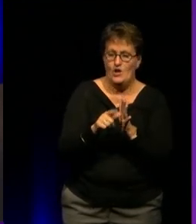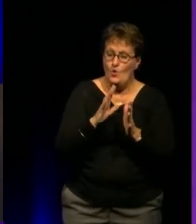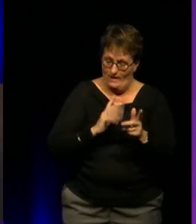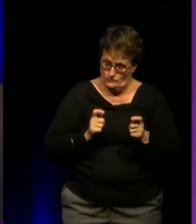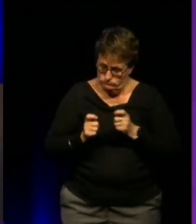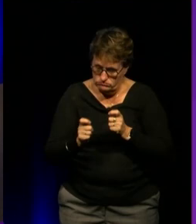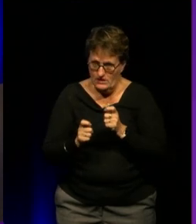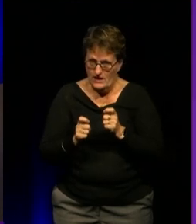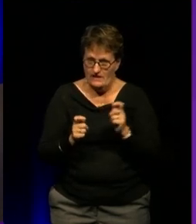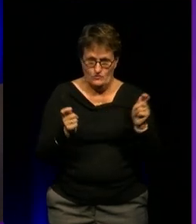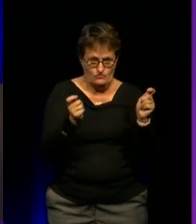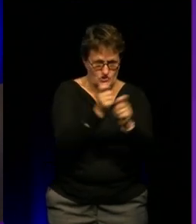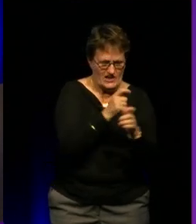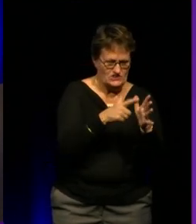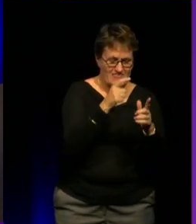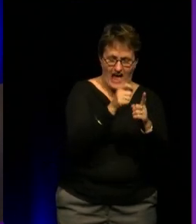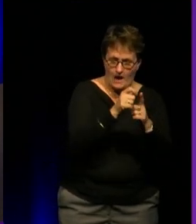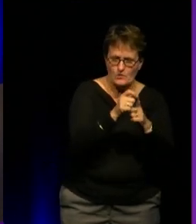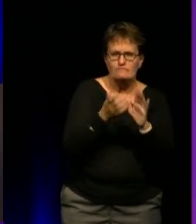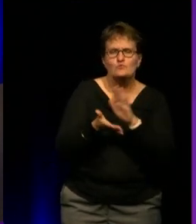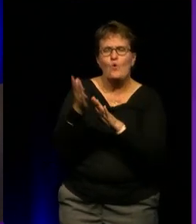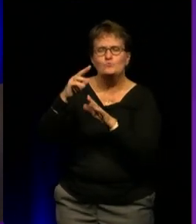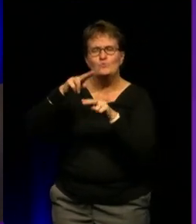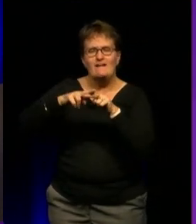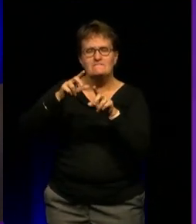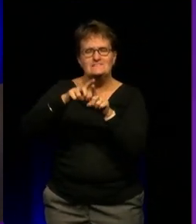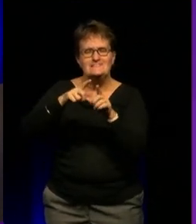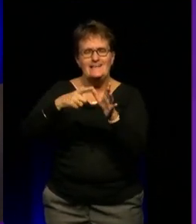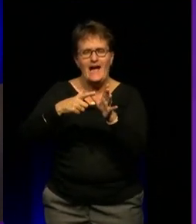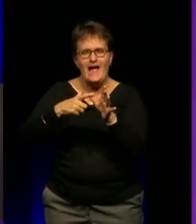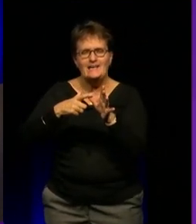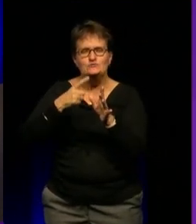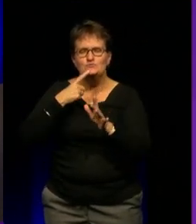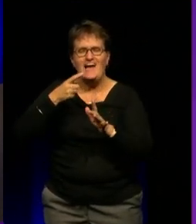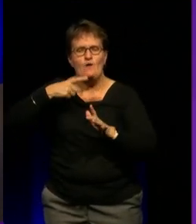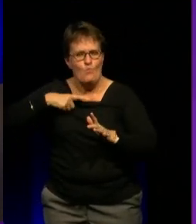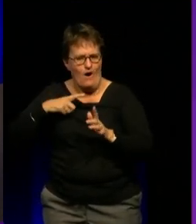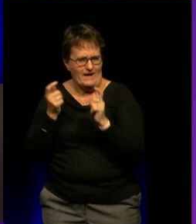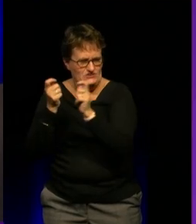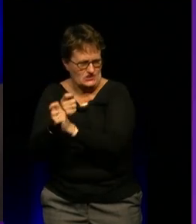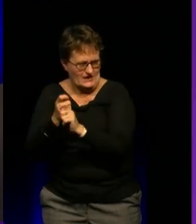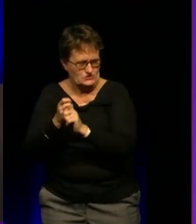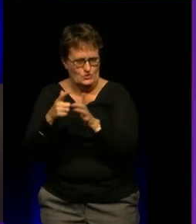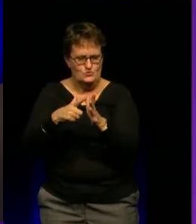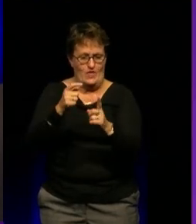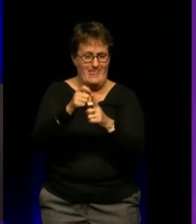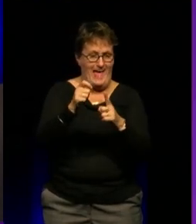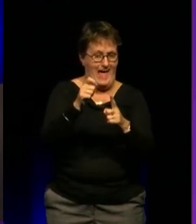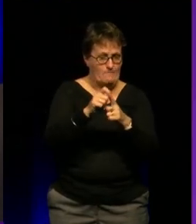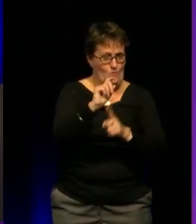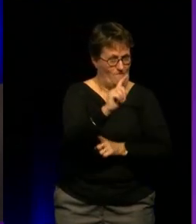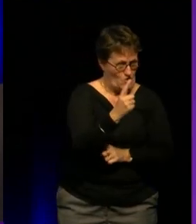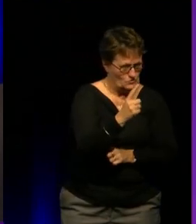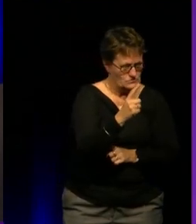want to change the app, we've got to go to the FDA and explain why we're changing what we're doing and how we know that's not going to break it. So through the app, we can do